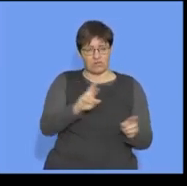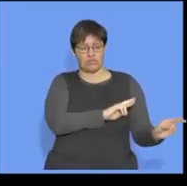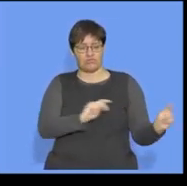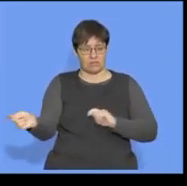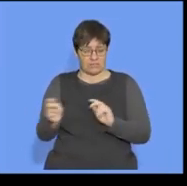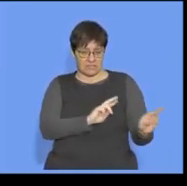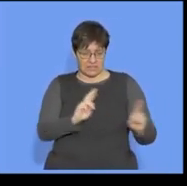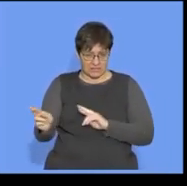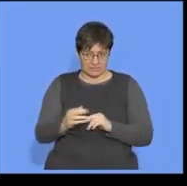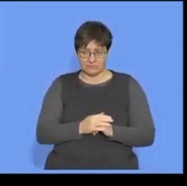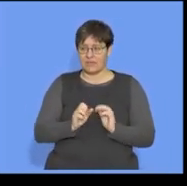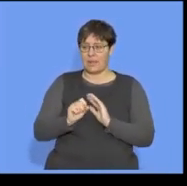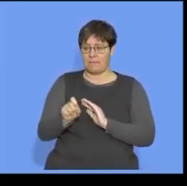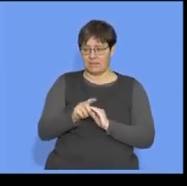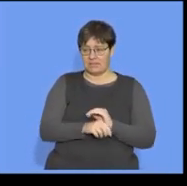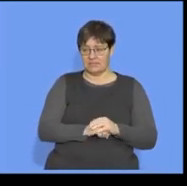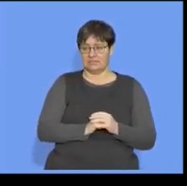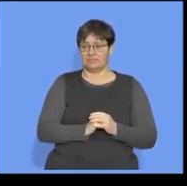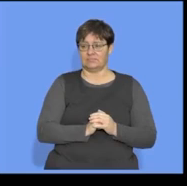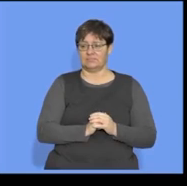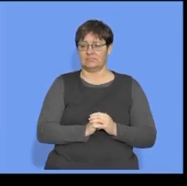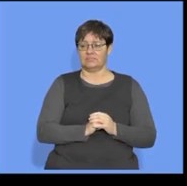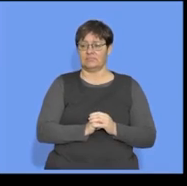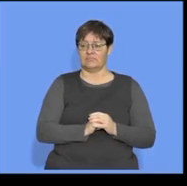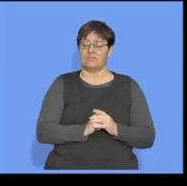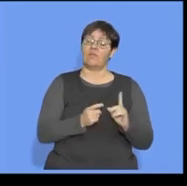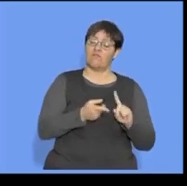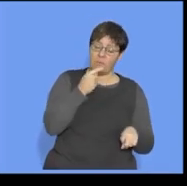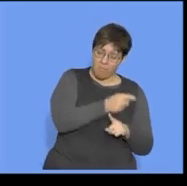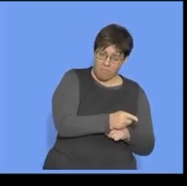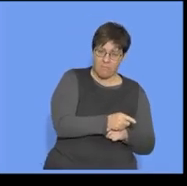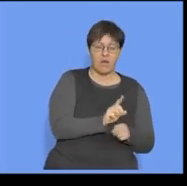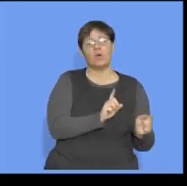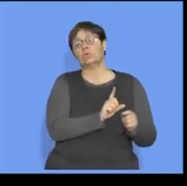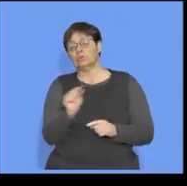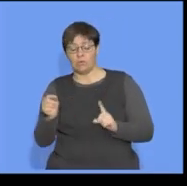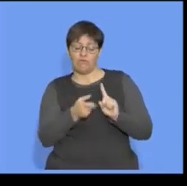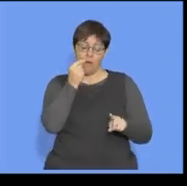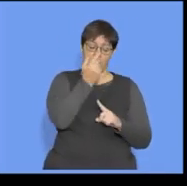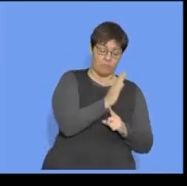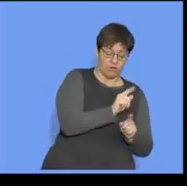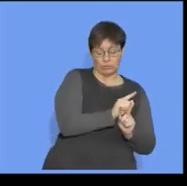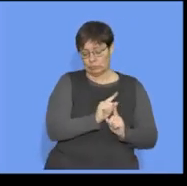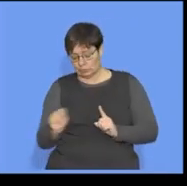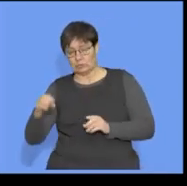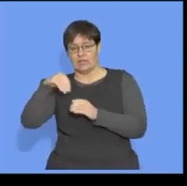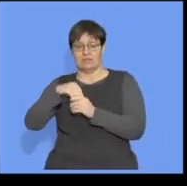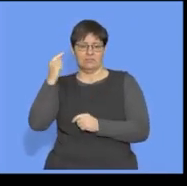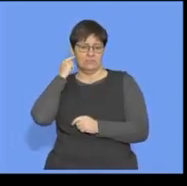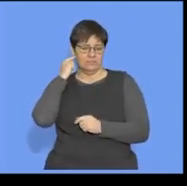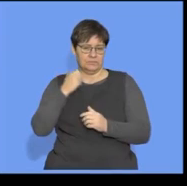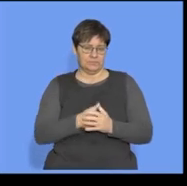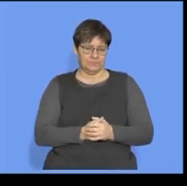say they do what? They transmit the impulse. And for the direction of the